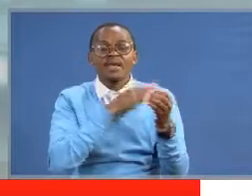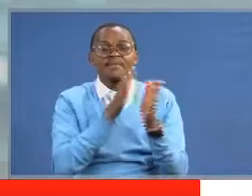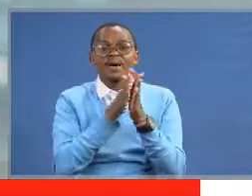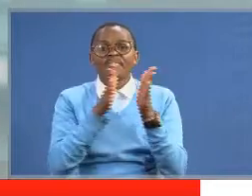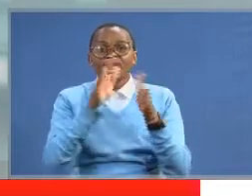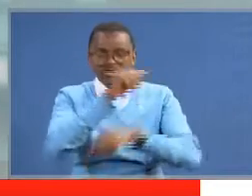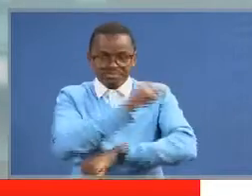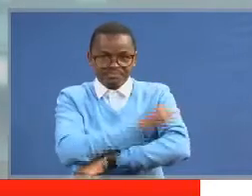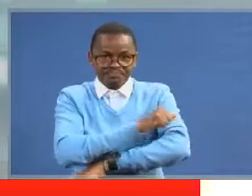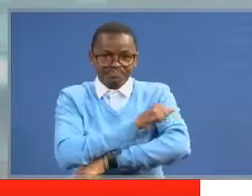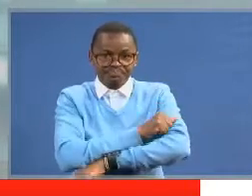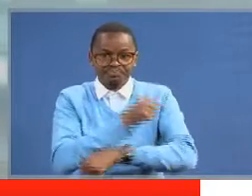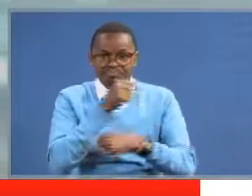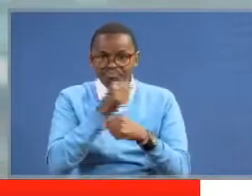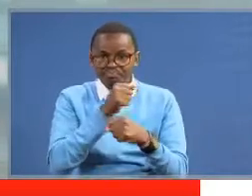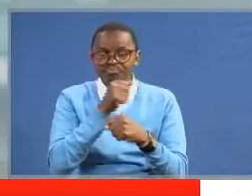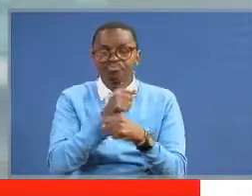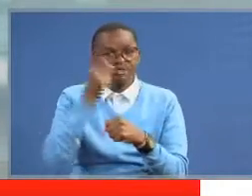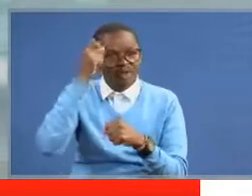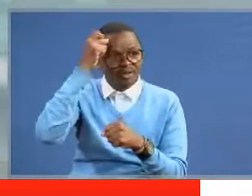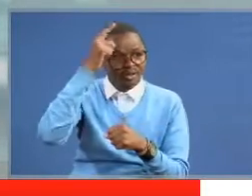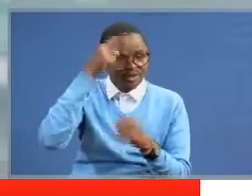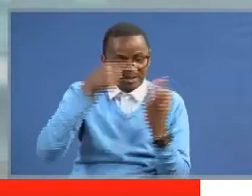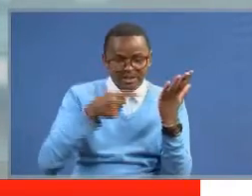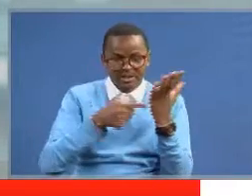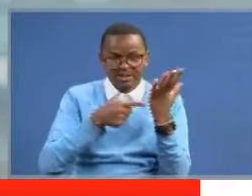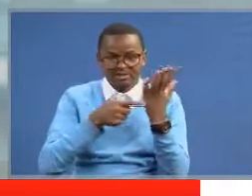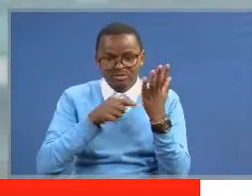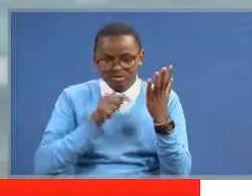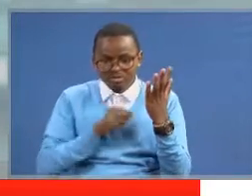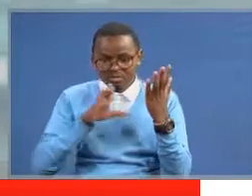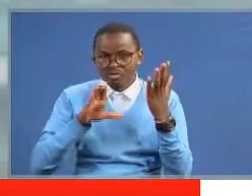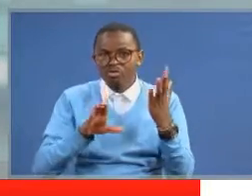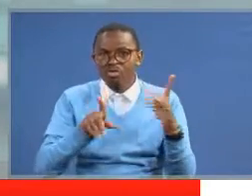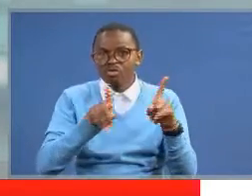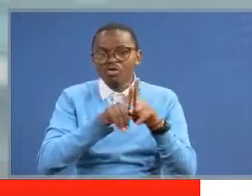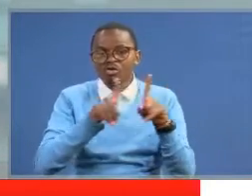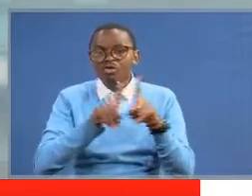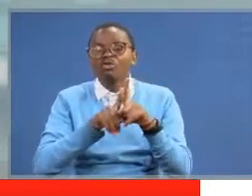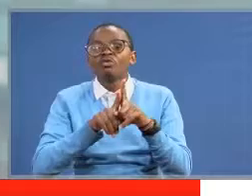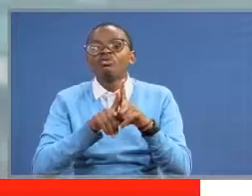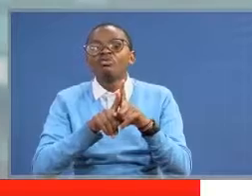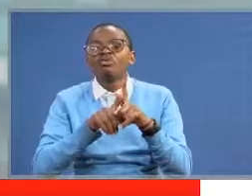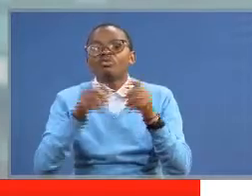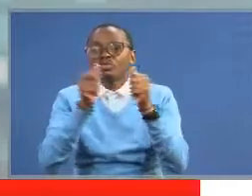So now that you're working, understand that Techno Girls Pwani also only work